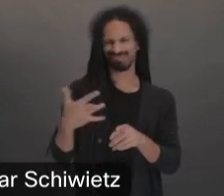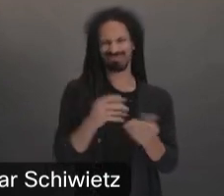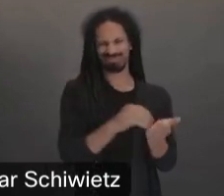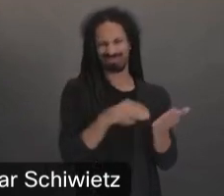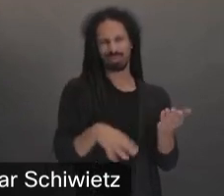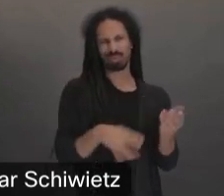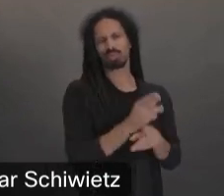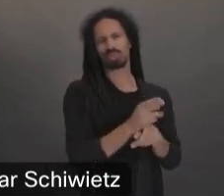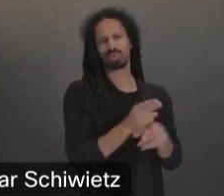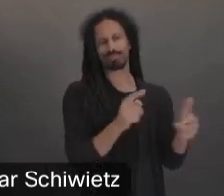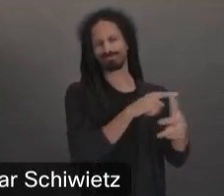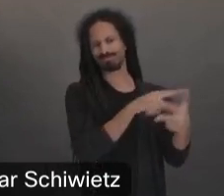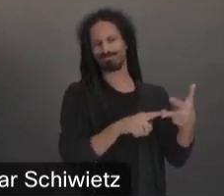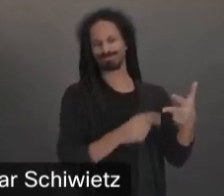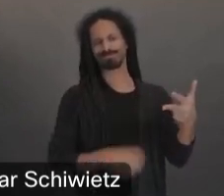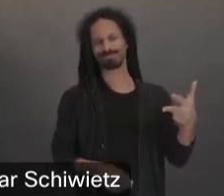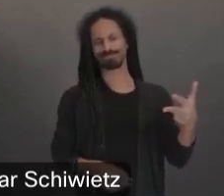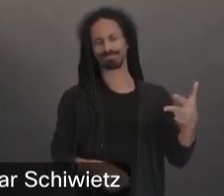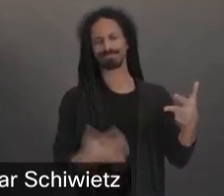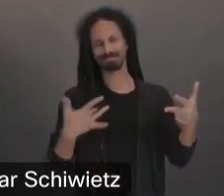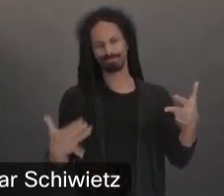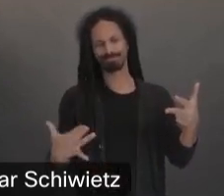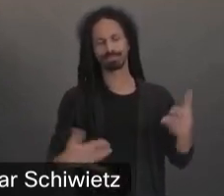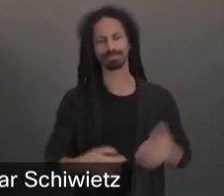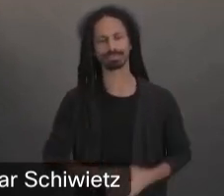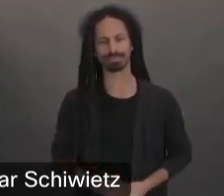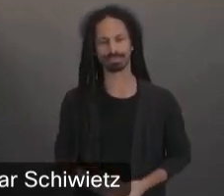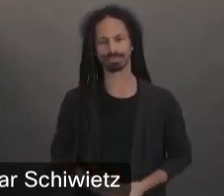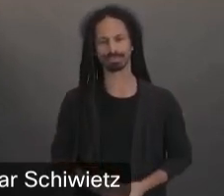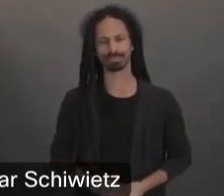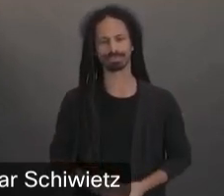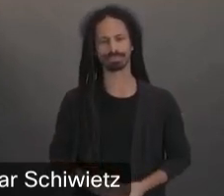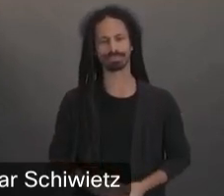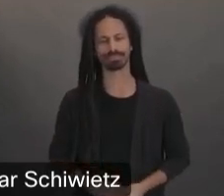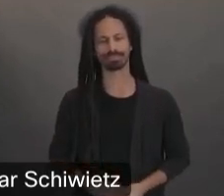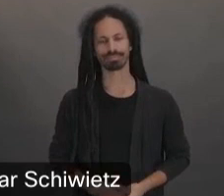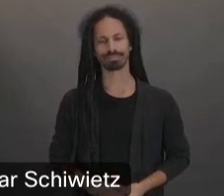web articles, and news articles in their writing.